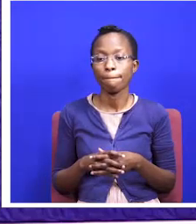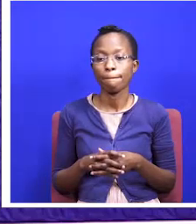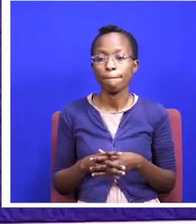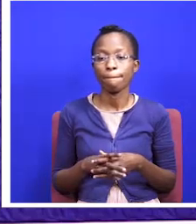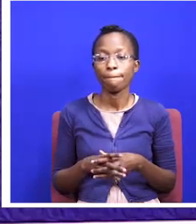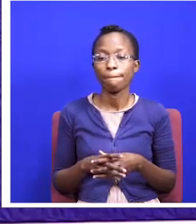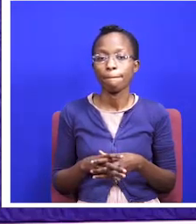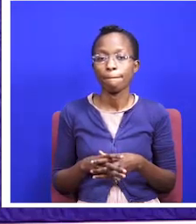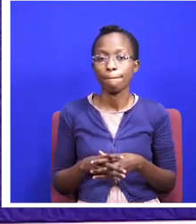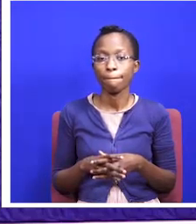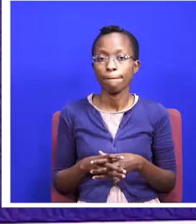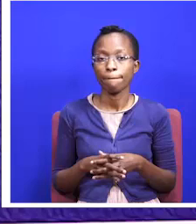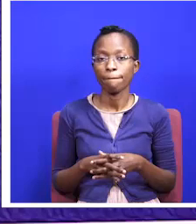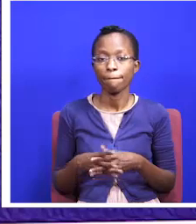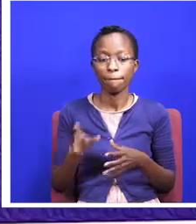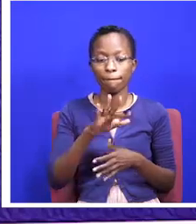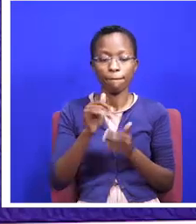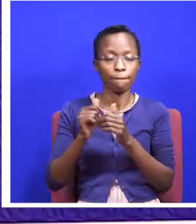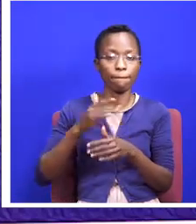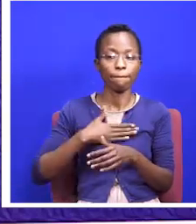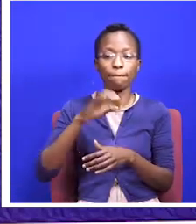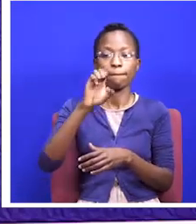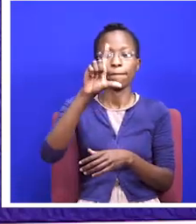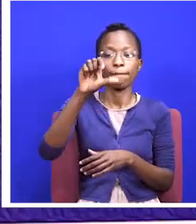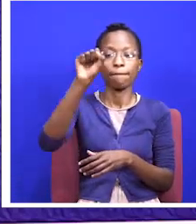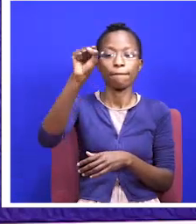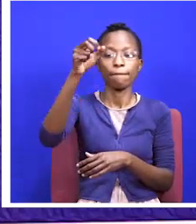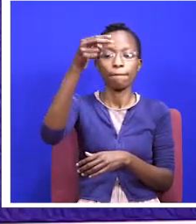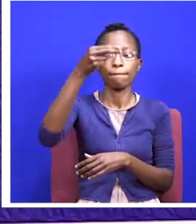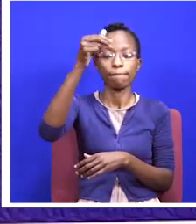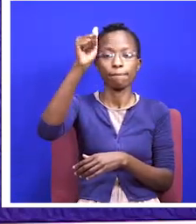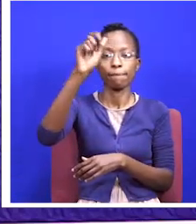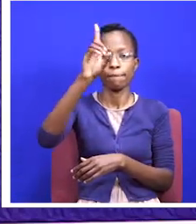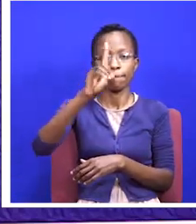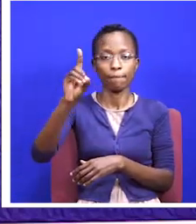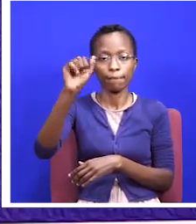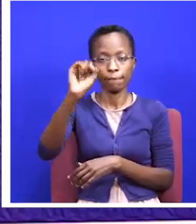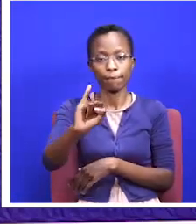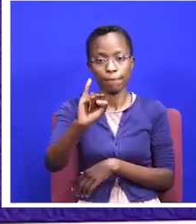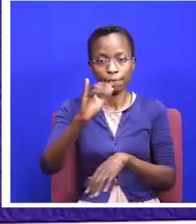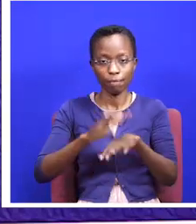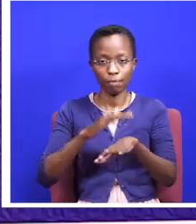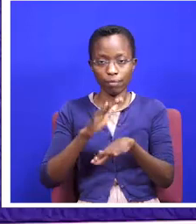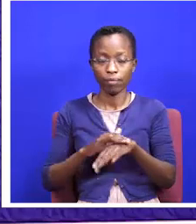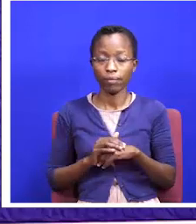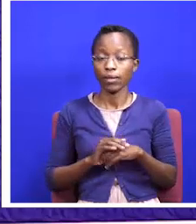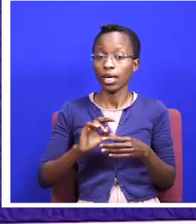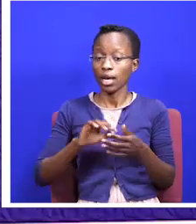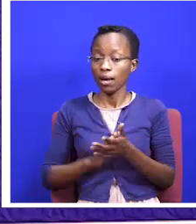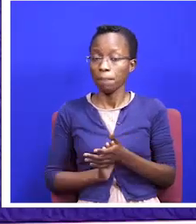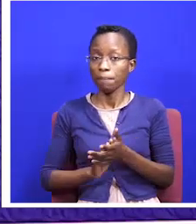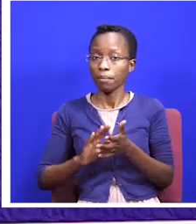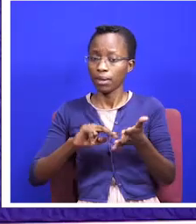Shaddai. El Shaddai. You can say it with me, boys and girls. El Shaddai. Very good.